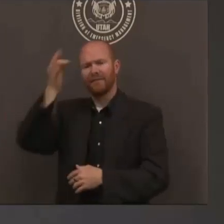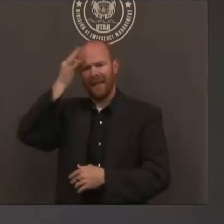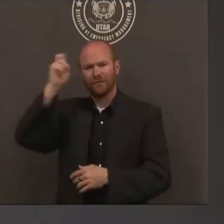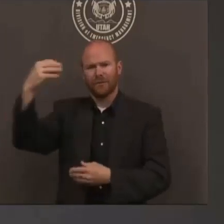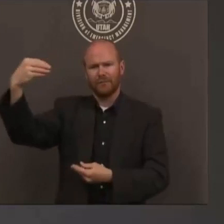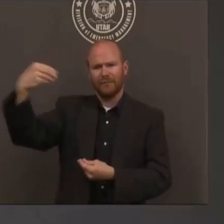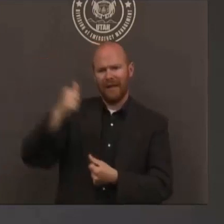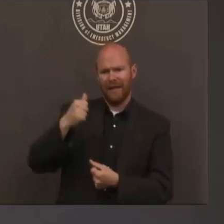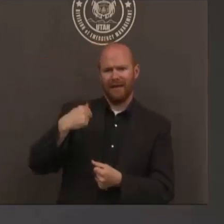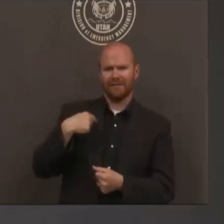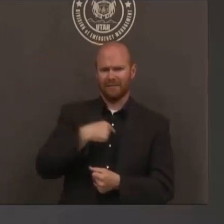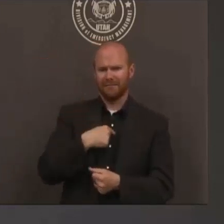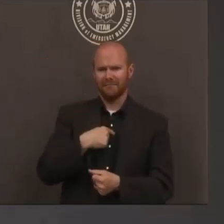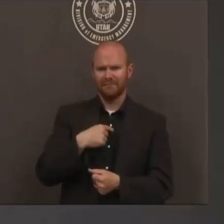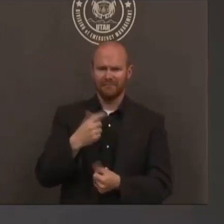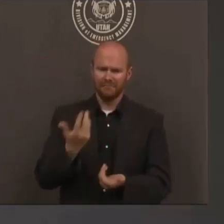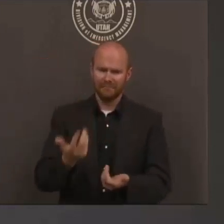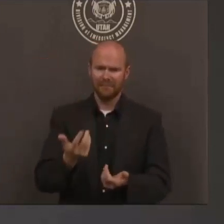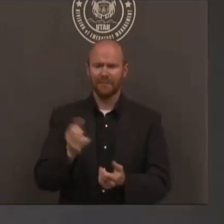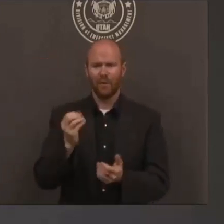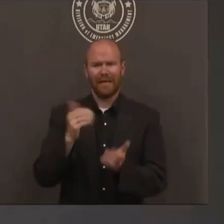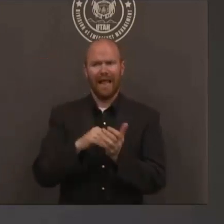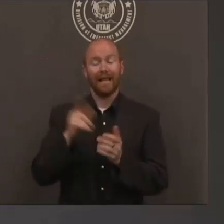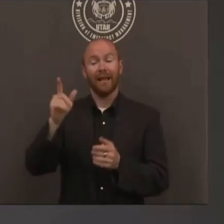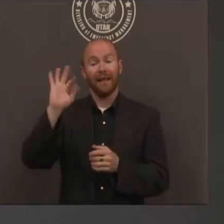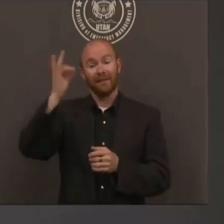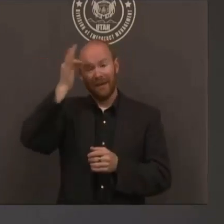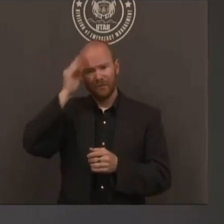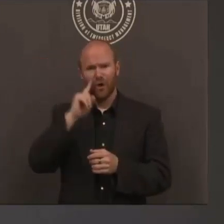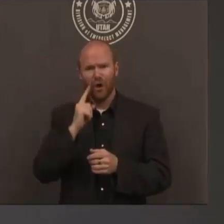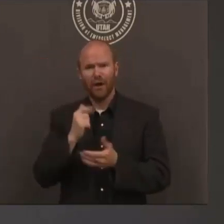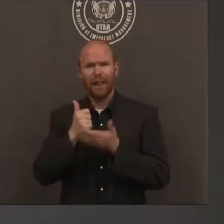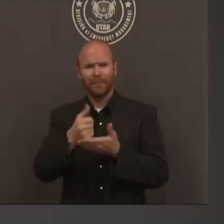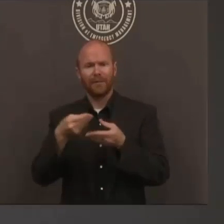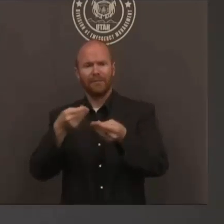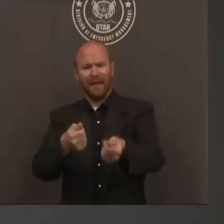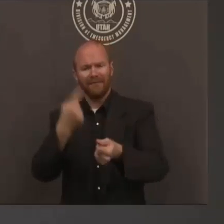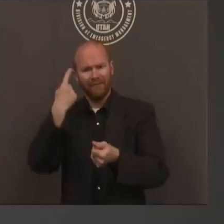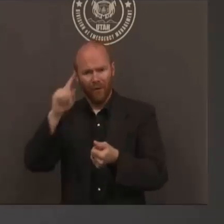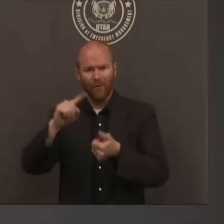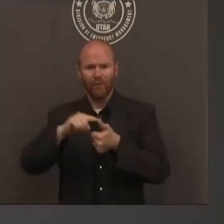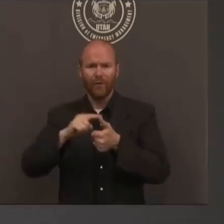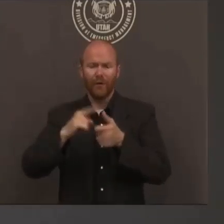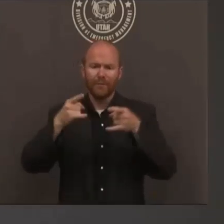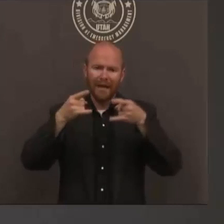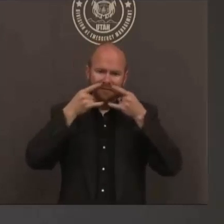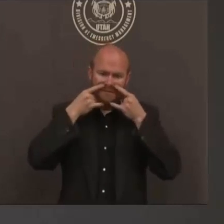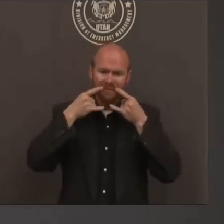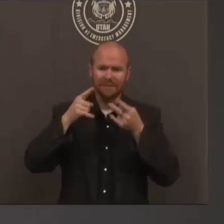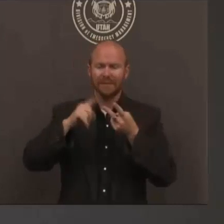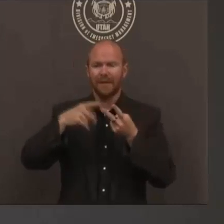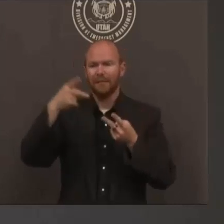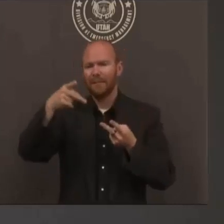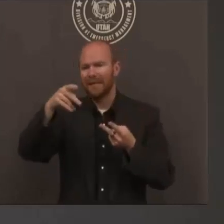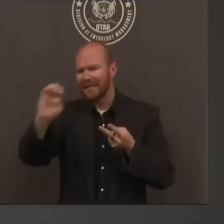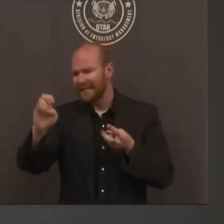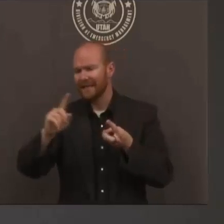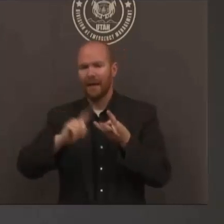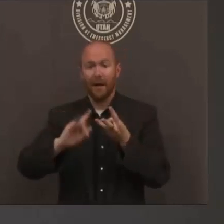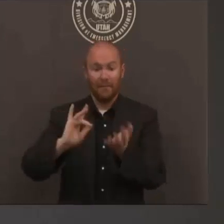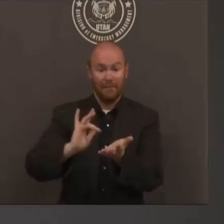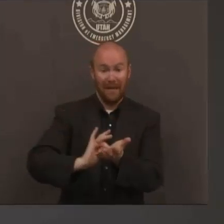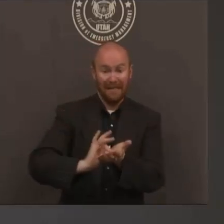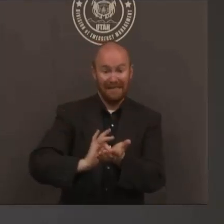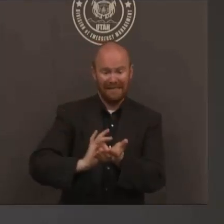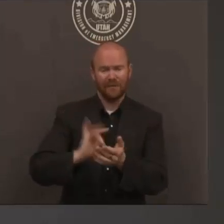personal protection equipment, other medicines, other needs, other equipment that we need, in fact, to address the COVID-19. So that probably gave them a little